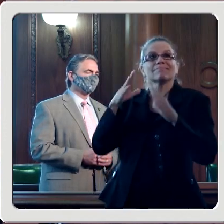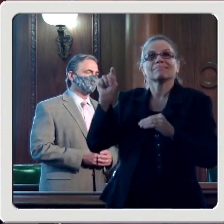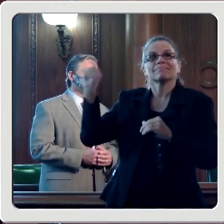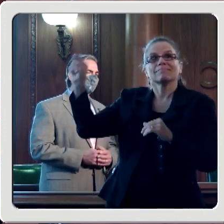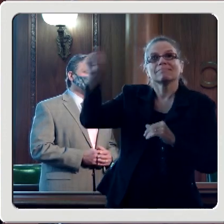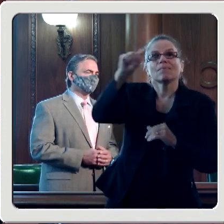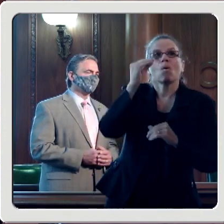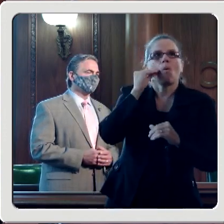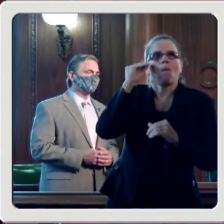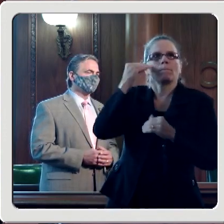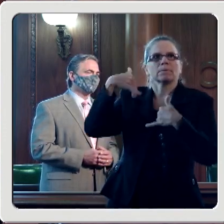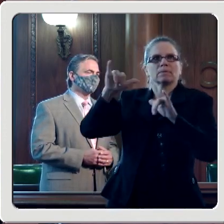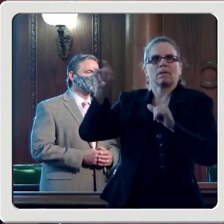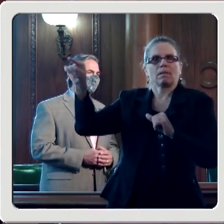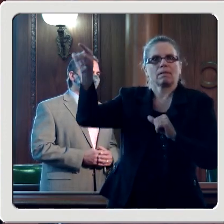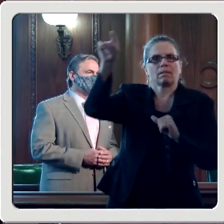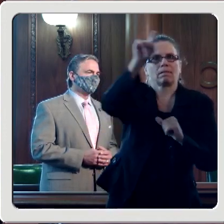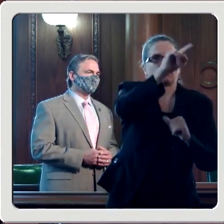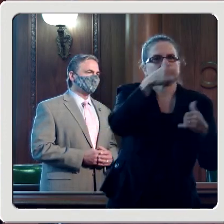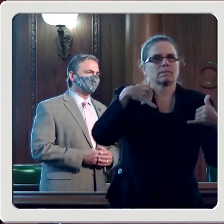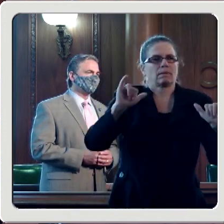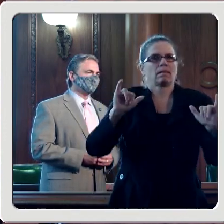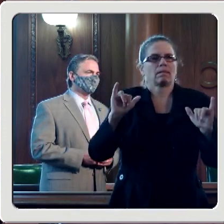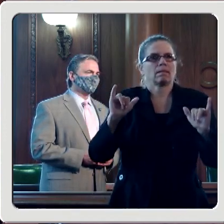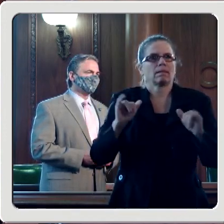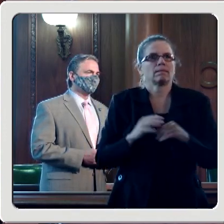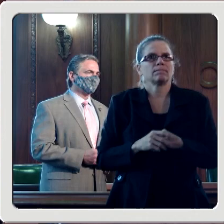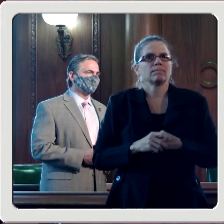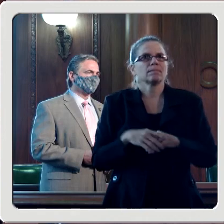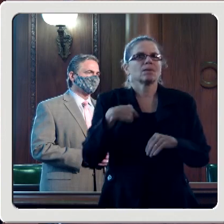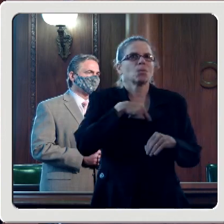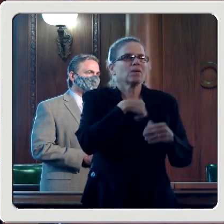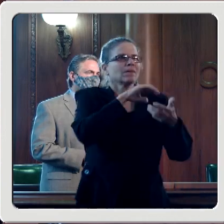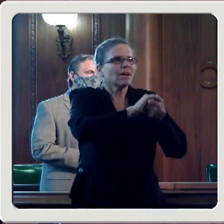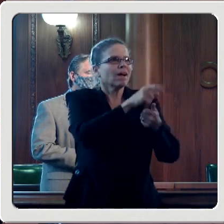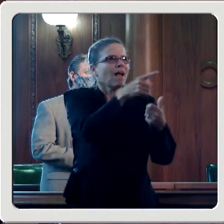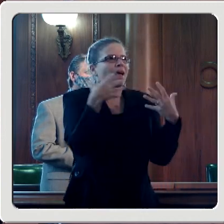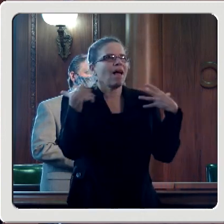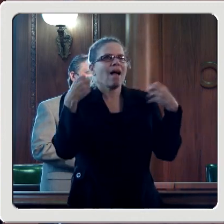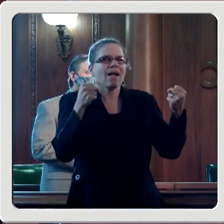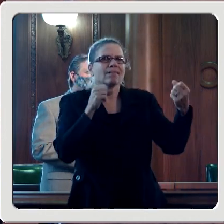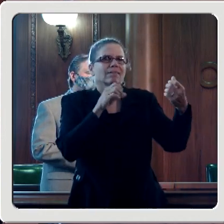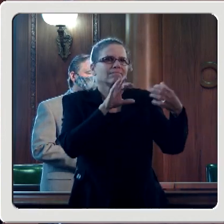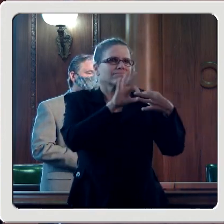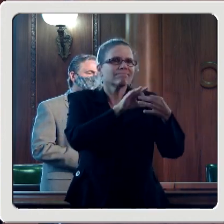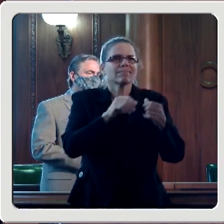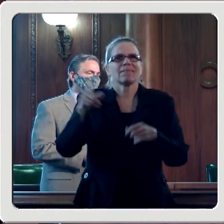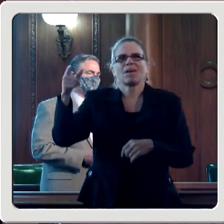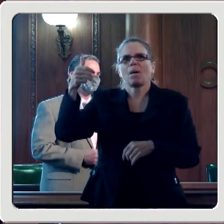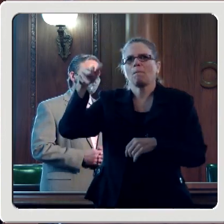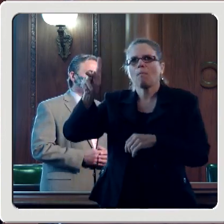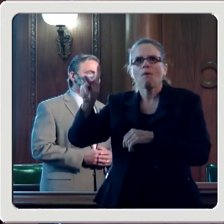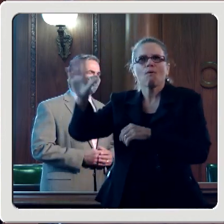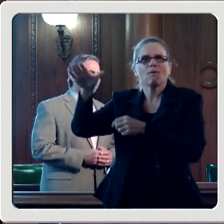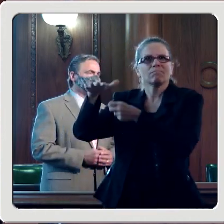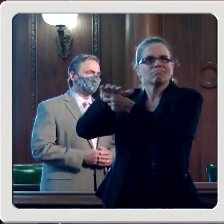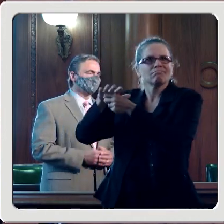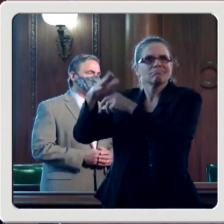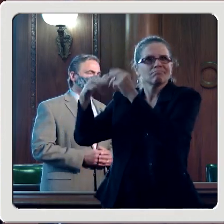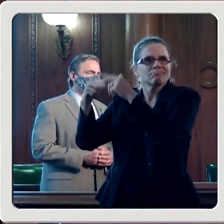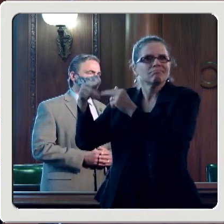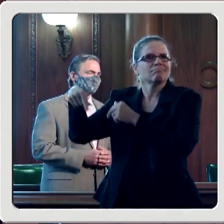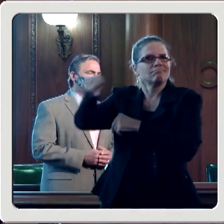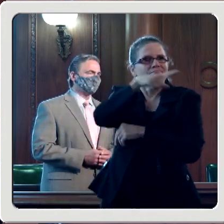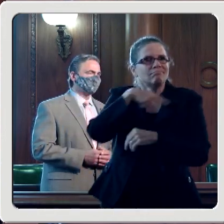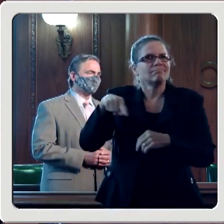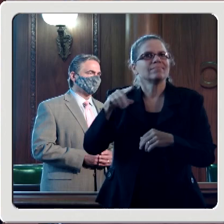on. After working very, very closely with Commissioner Helen, Carlton-Harris, Pat Sullivan, and the mayor's team, we took a good look